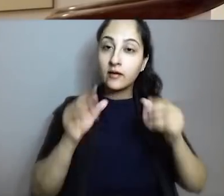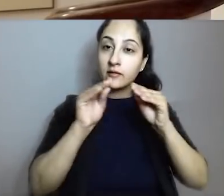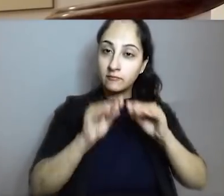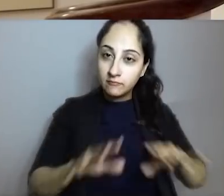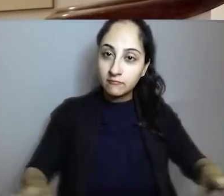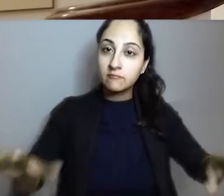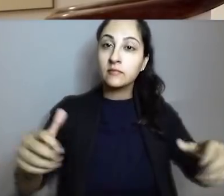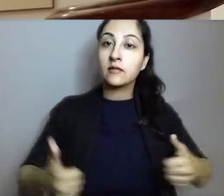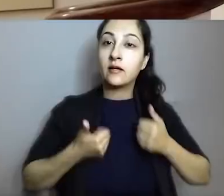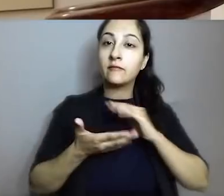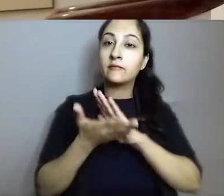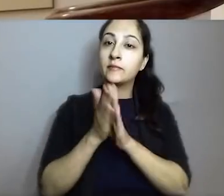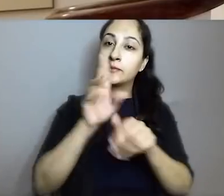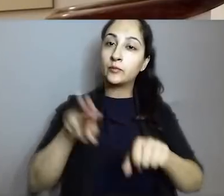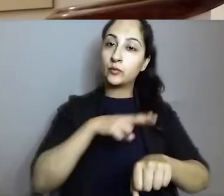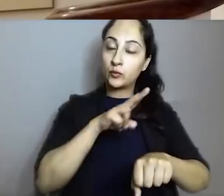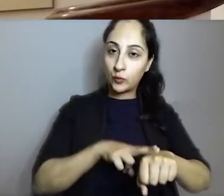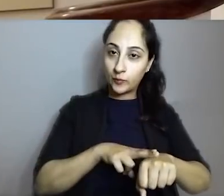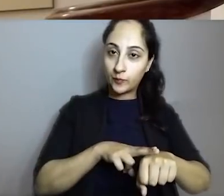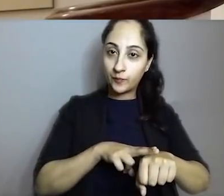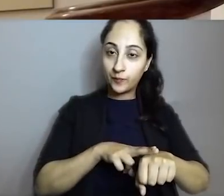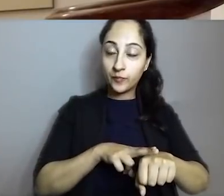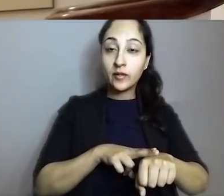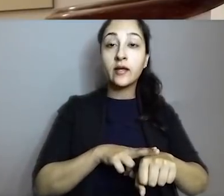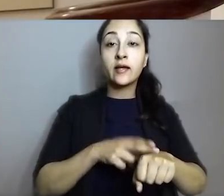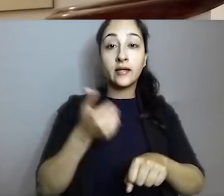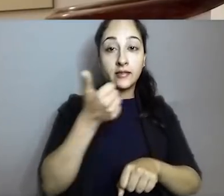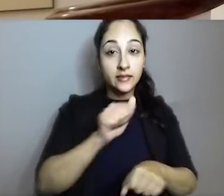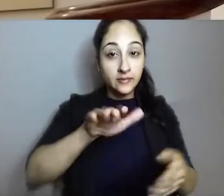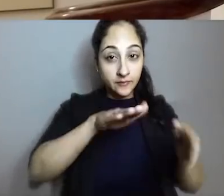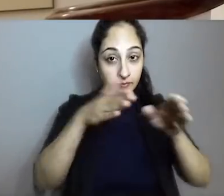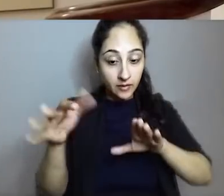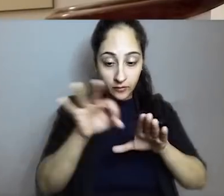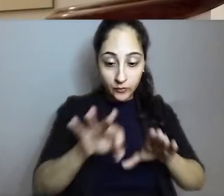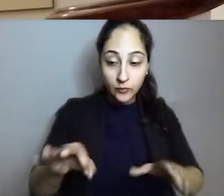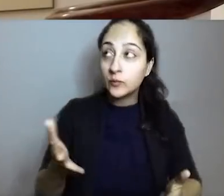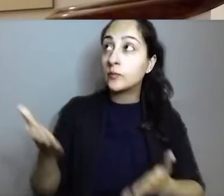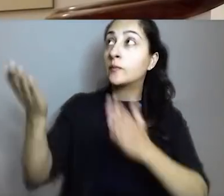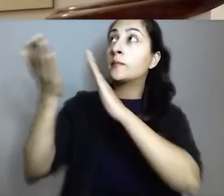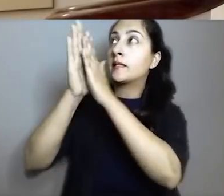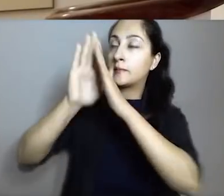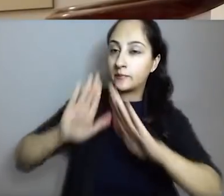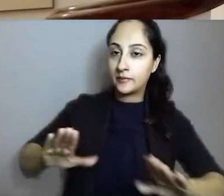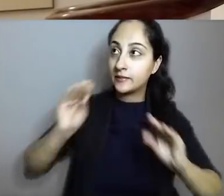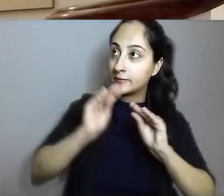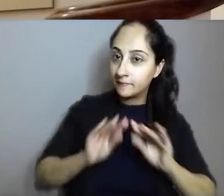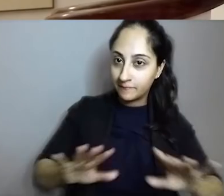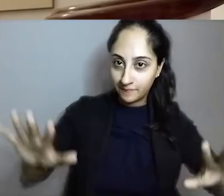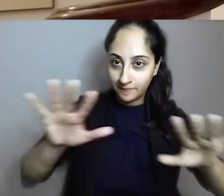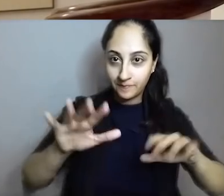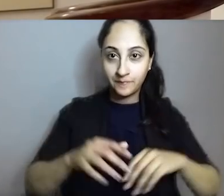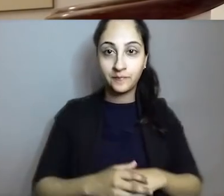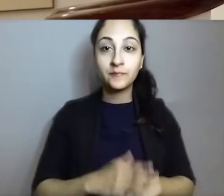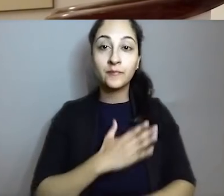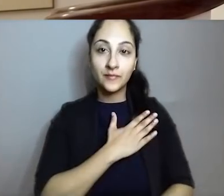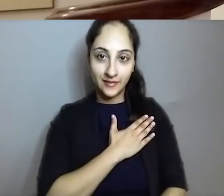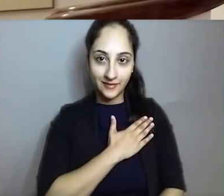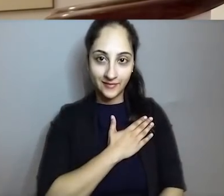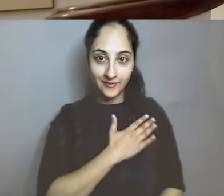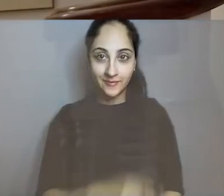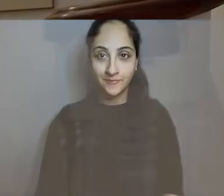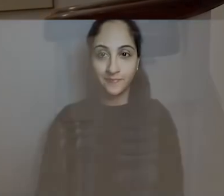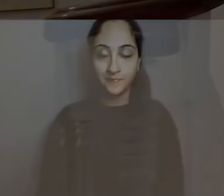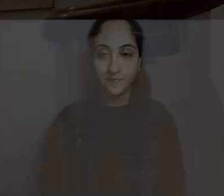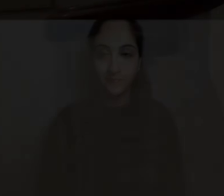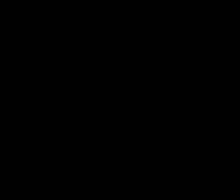and let us also pray that the souls of loved ones lost may rest in peace. Ya Ali